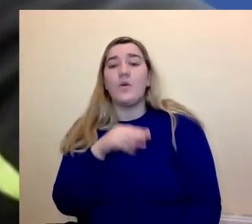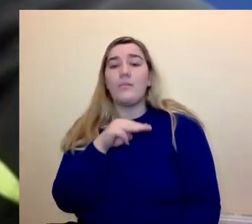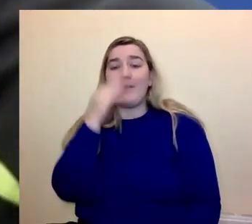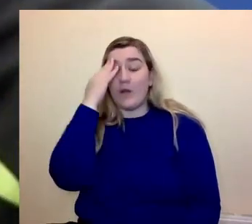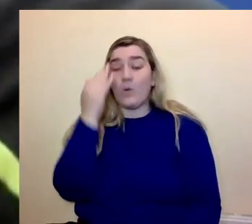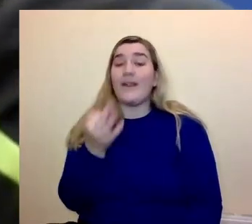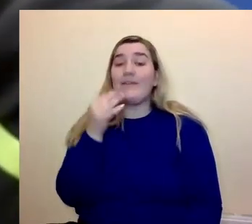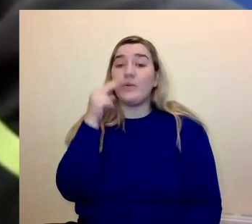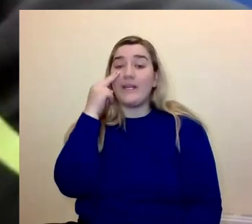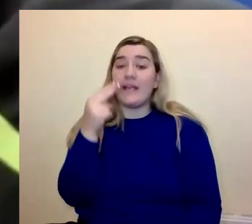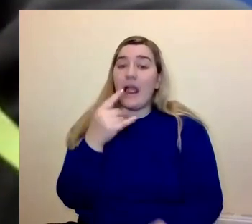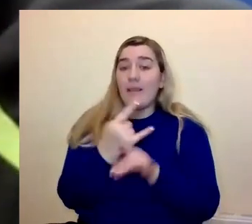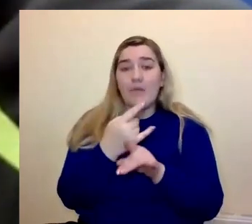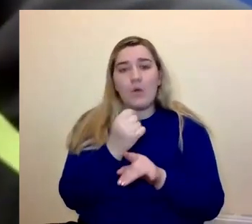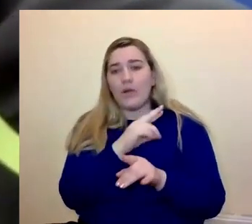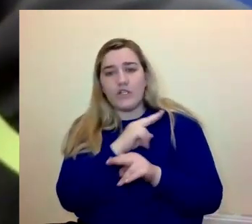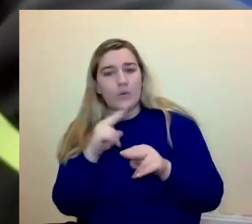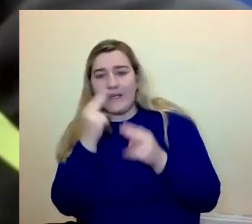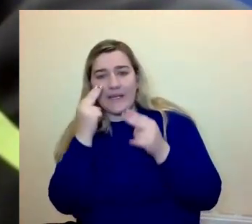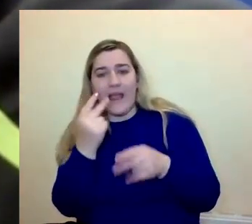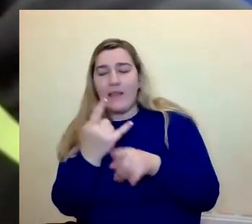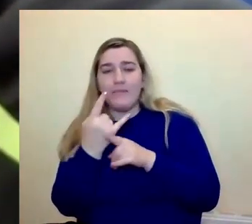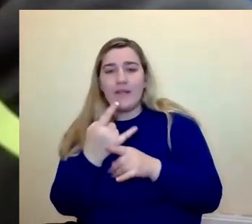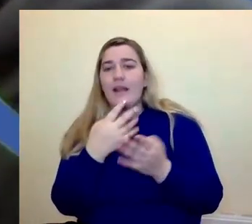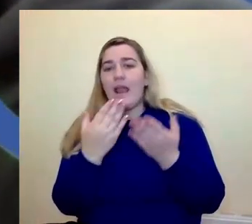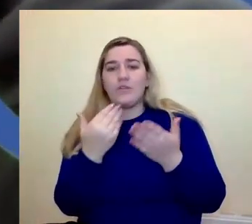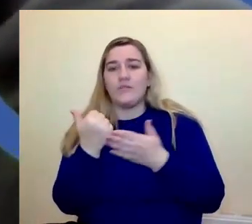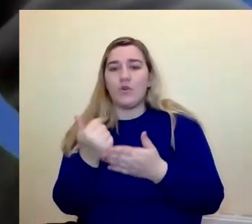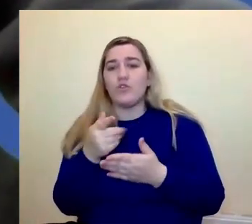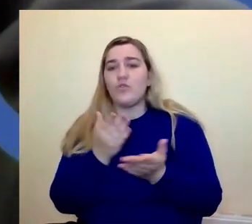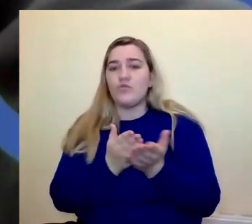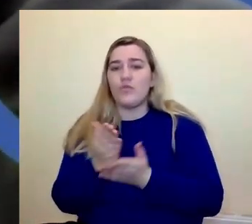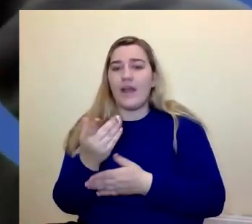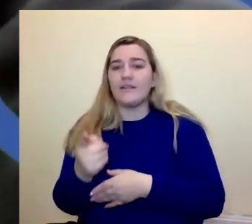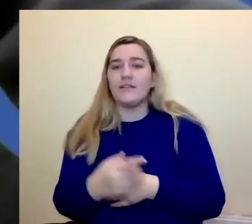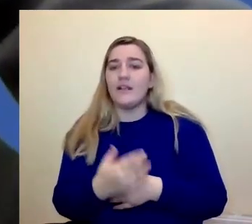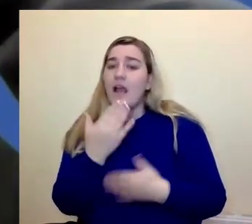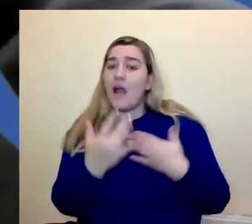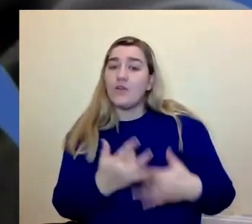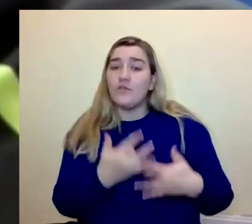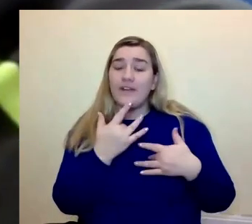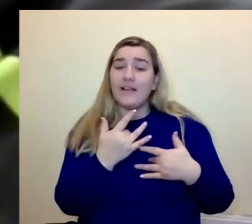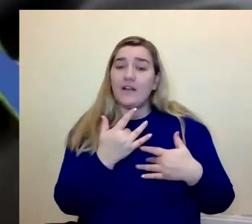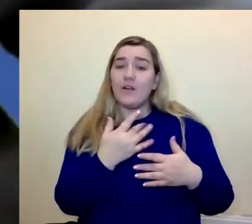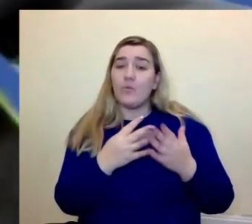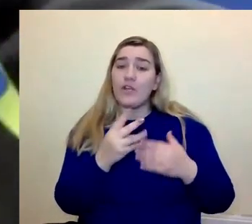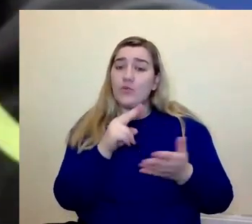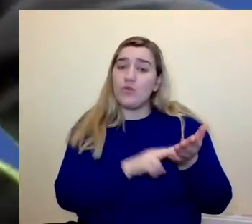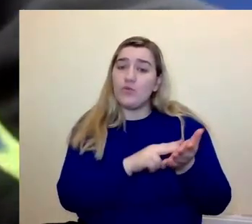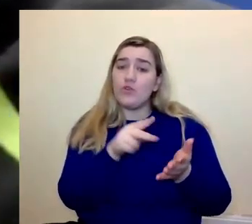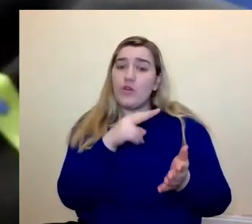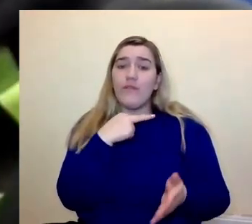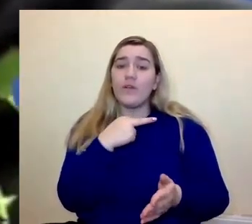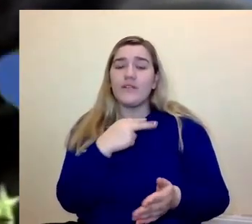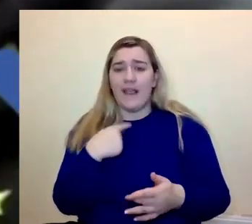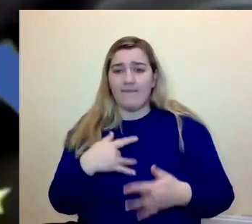And how did that make you feel when your voice is used? I feel happy doing it. Mhm. Because all